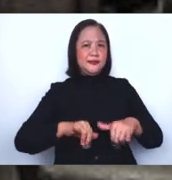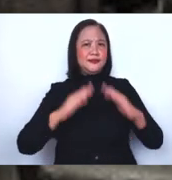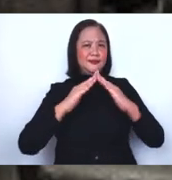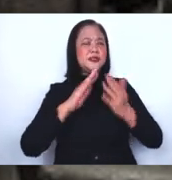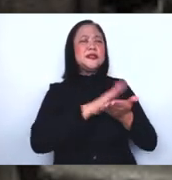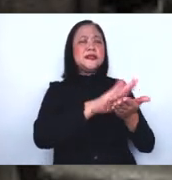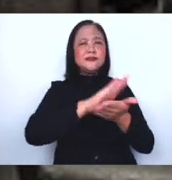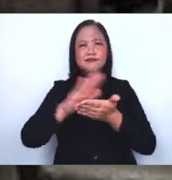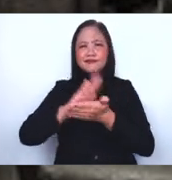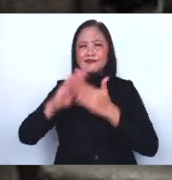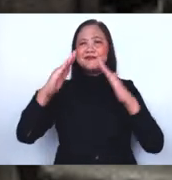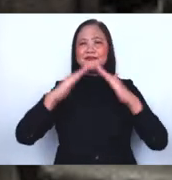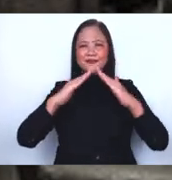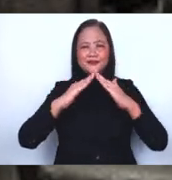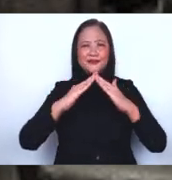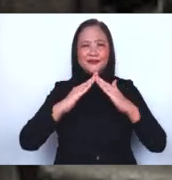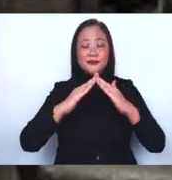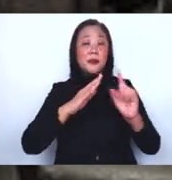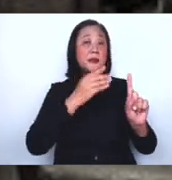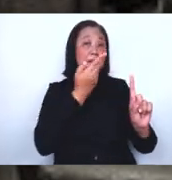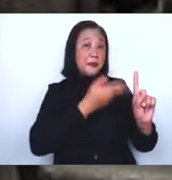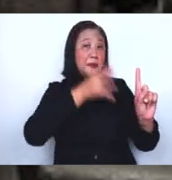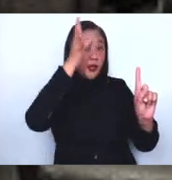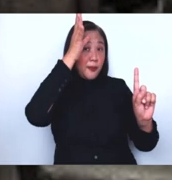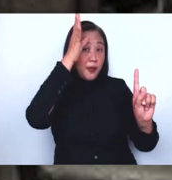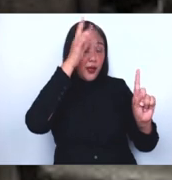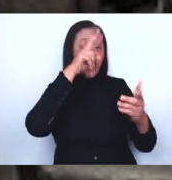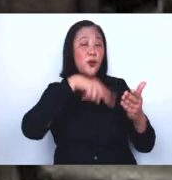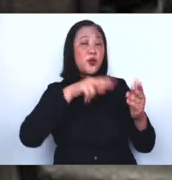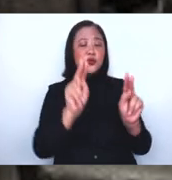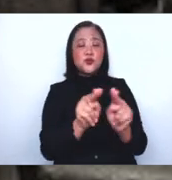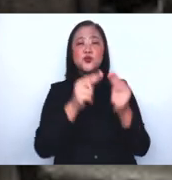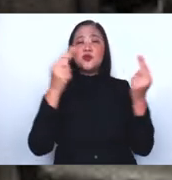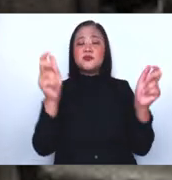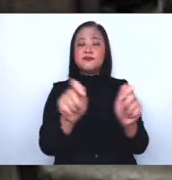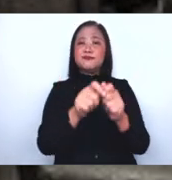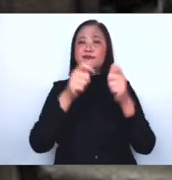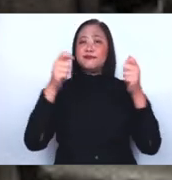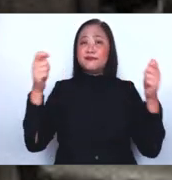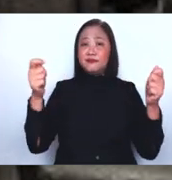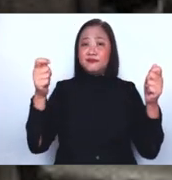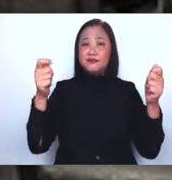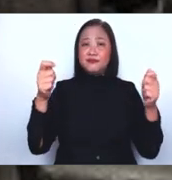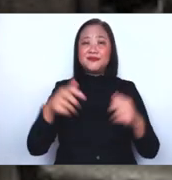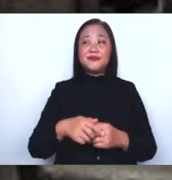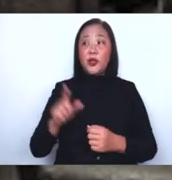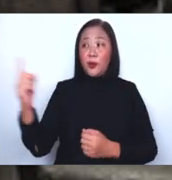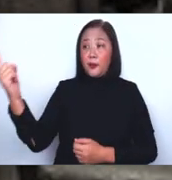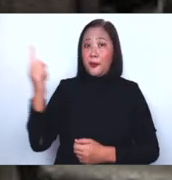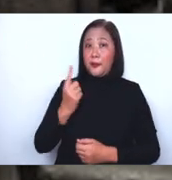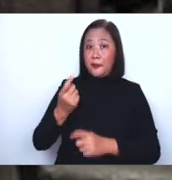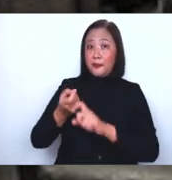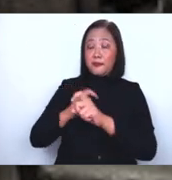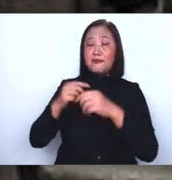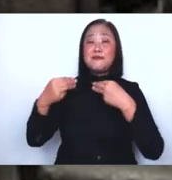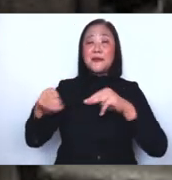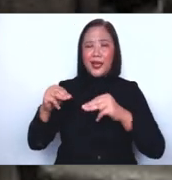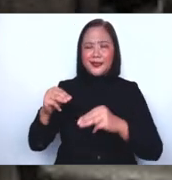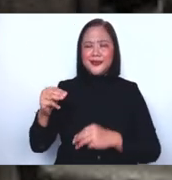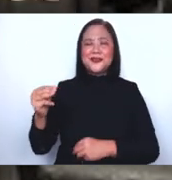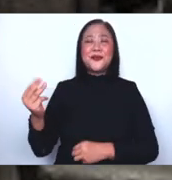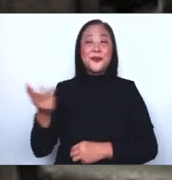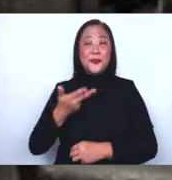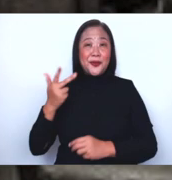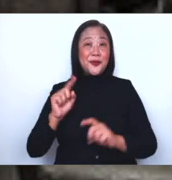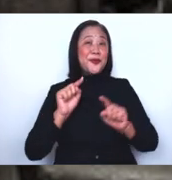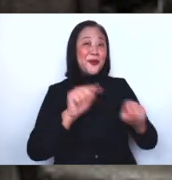house while Papa read the newspapers. When you came back from market, we would all go down to the